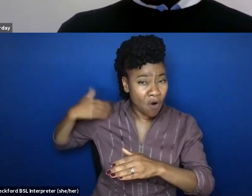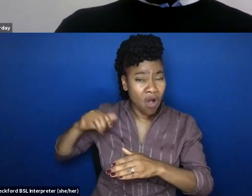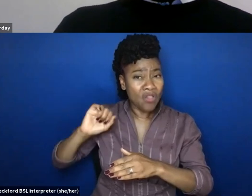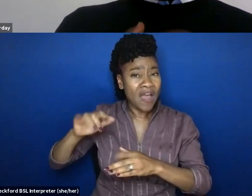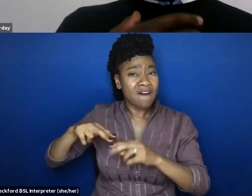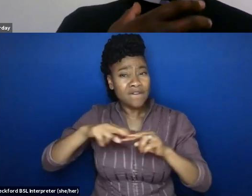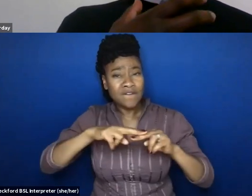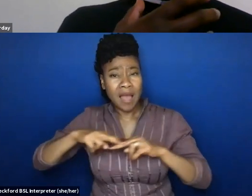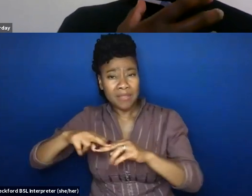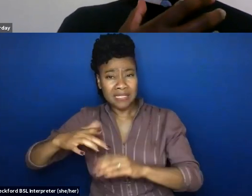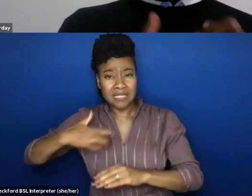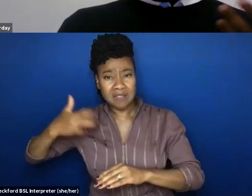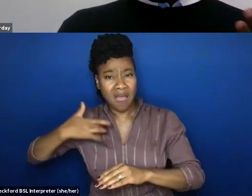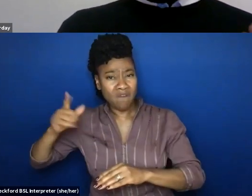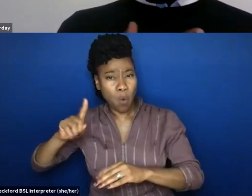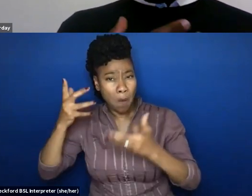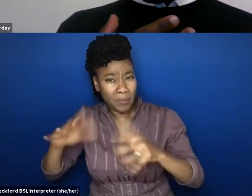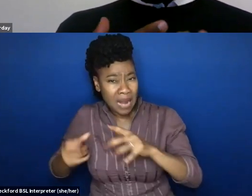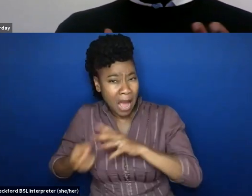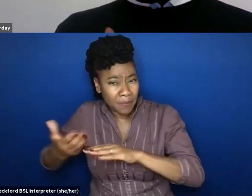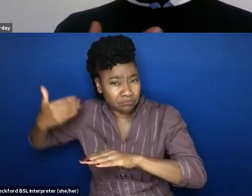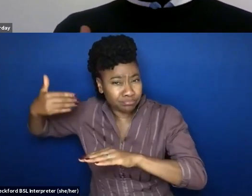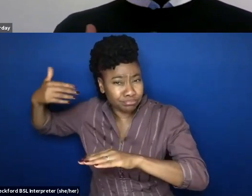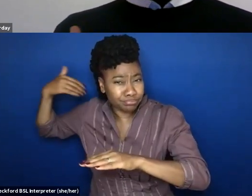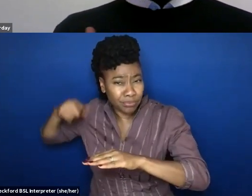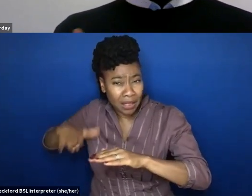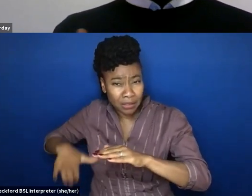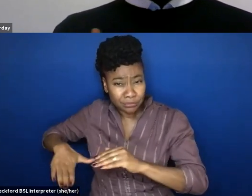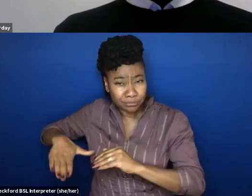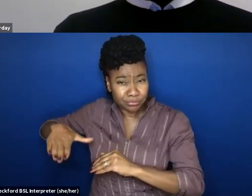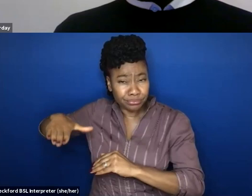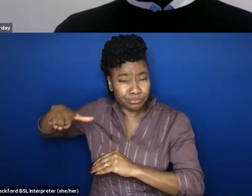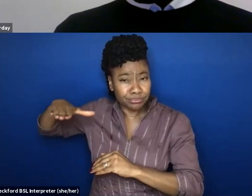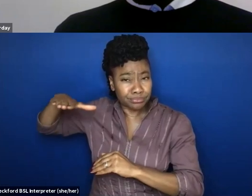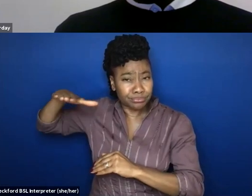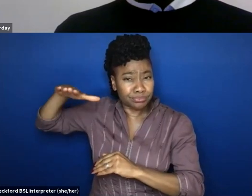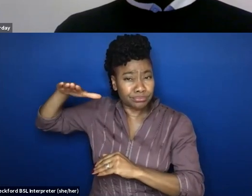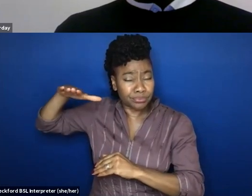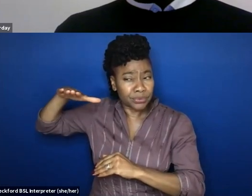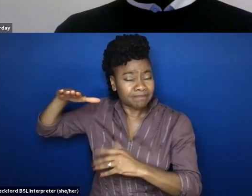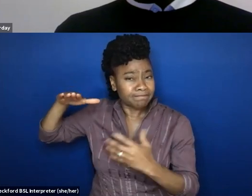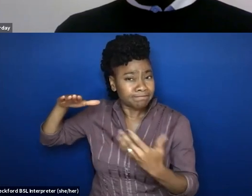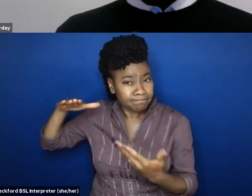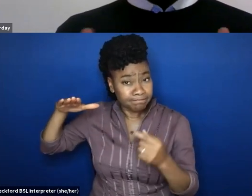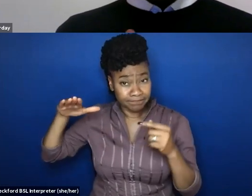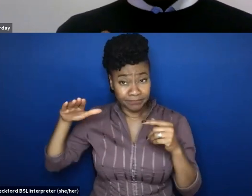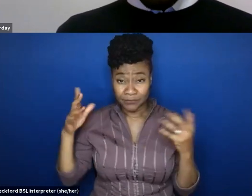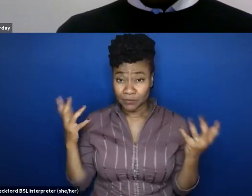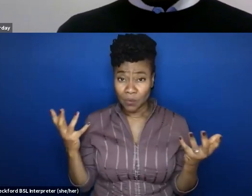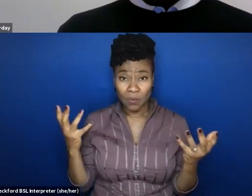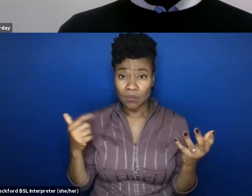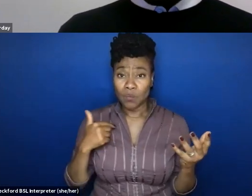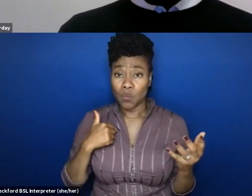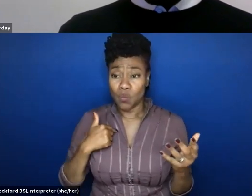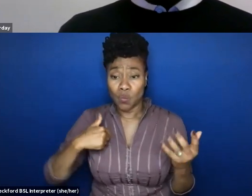lives? And I think until we're able to kind of recognize